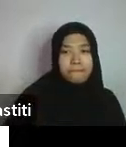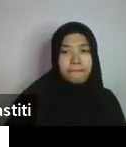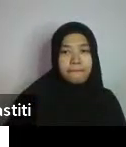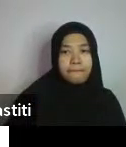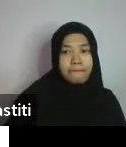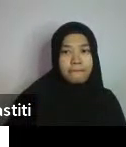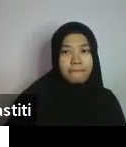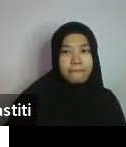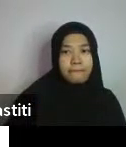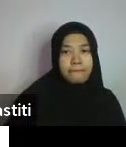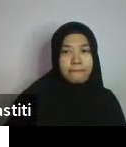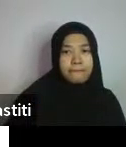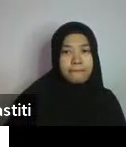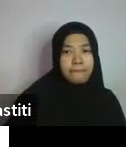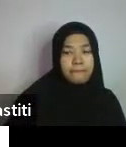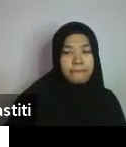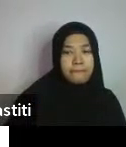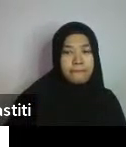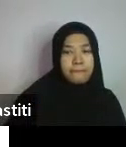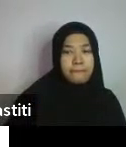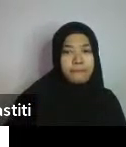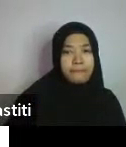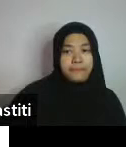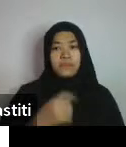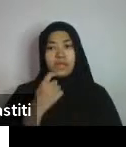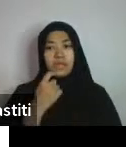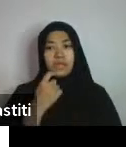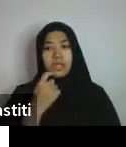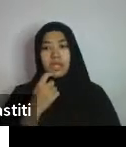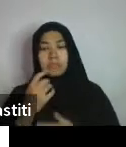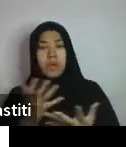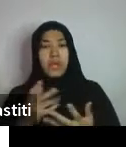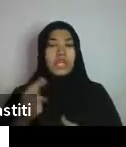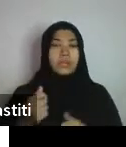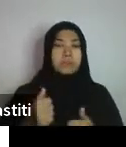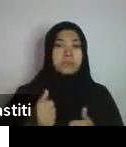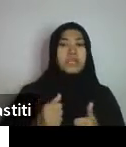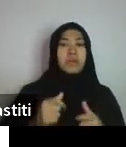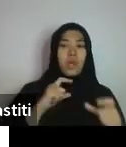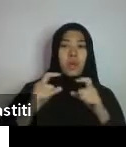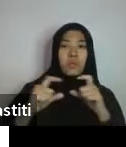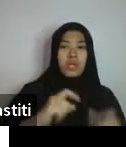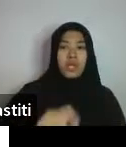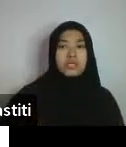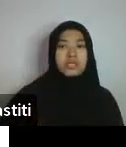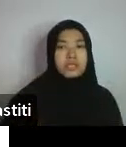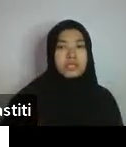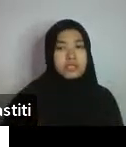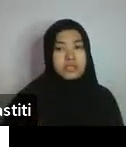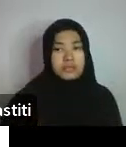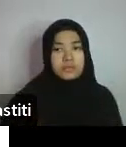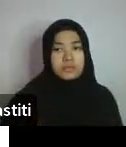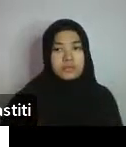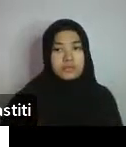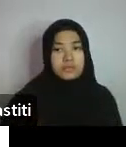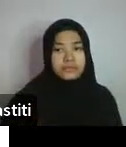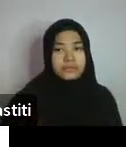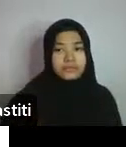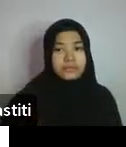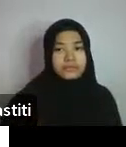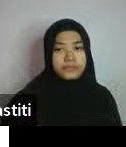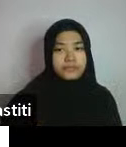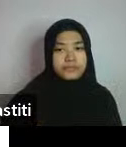and communication. But they also recognised that carers might also need a break, or